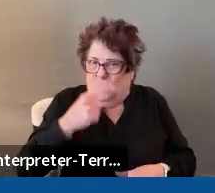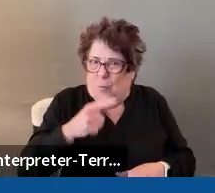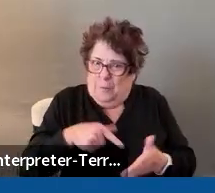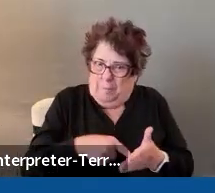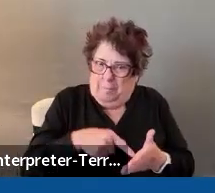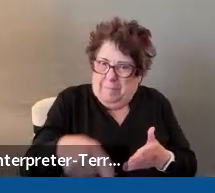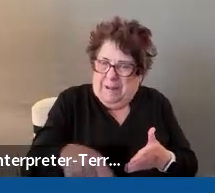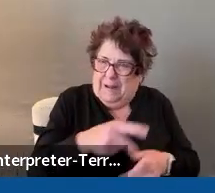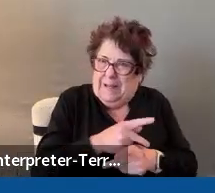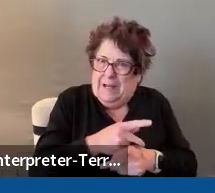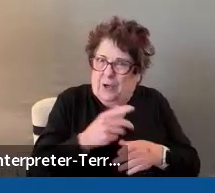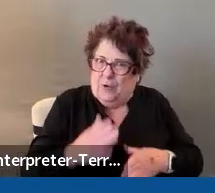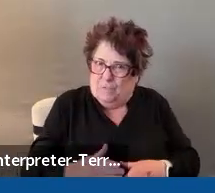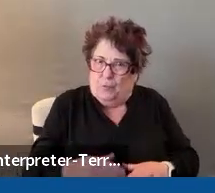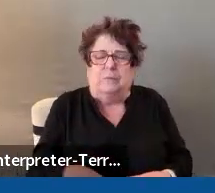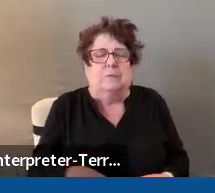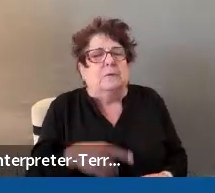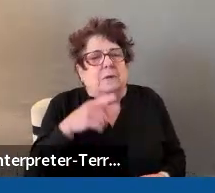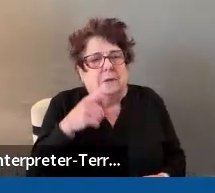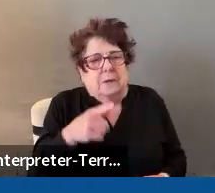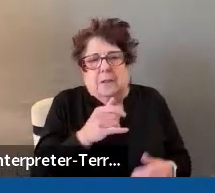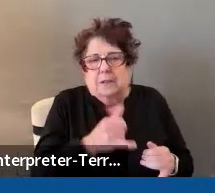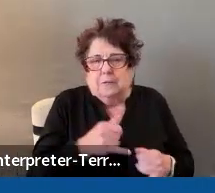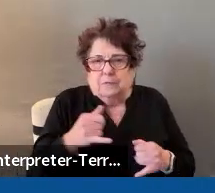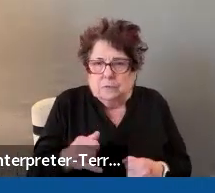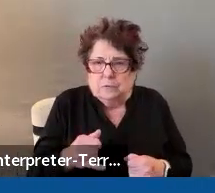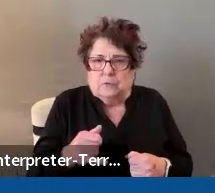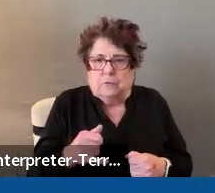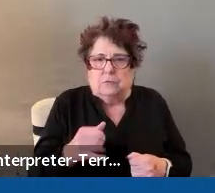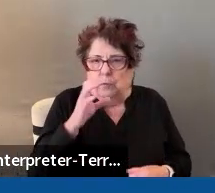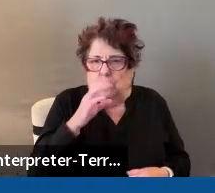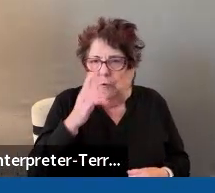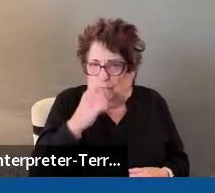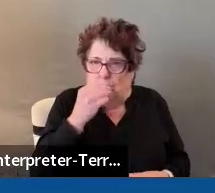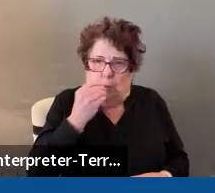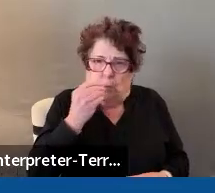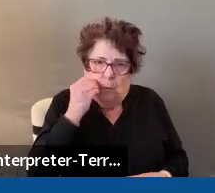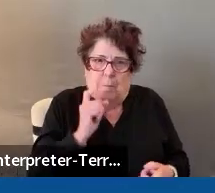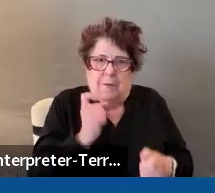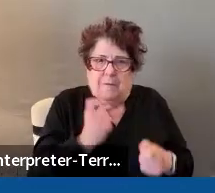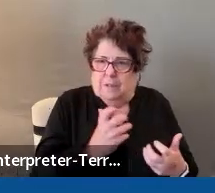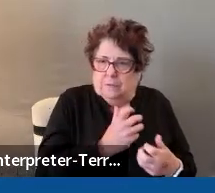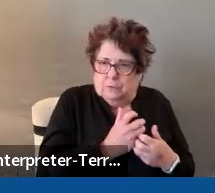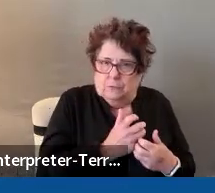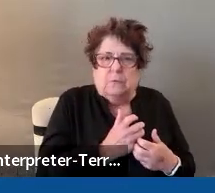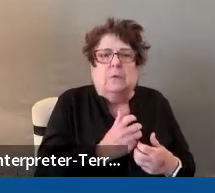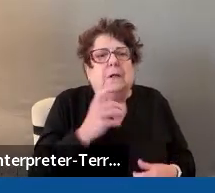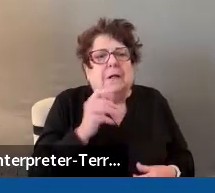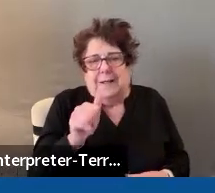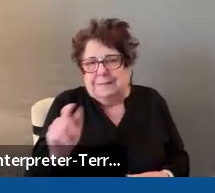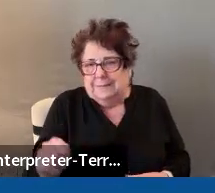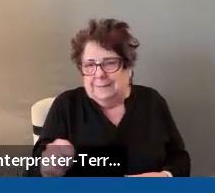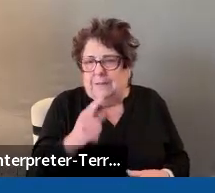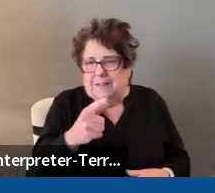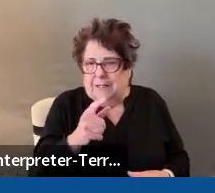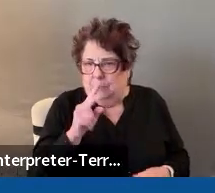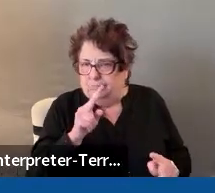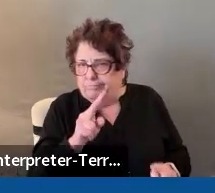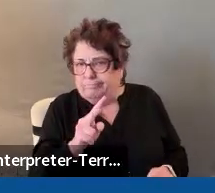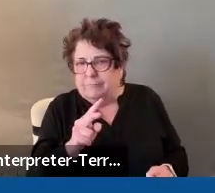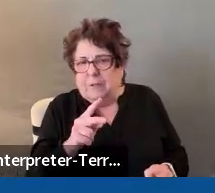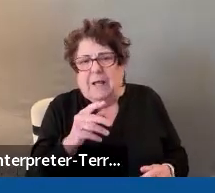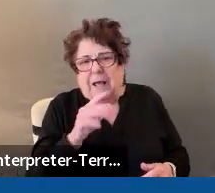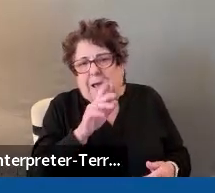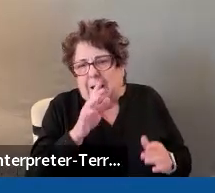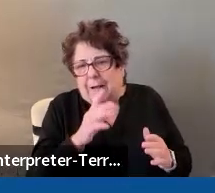Individuals seeking home modification or AT look to professionals for guidance in what are sometimes difficult, urgent,